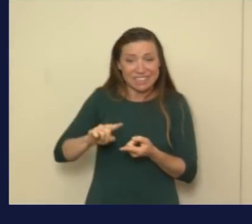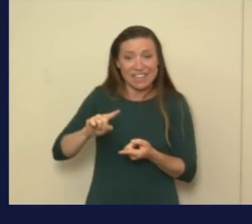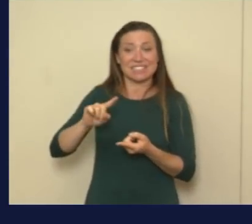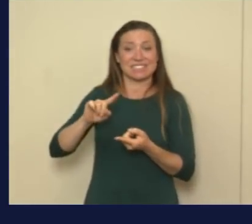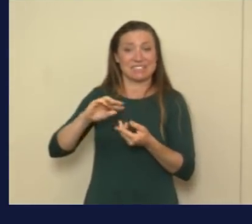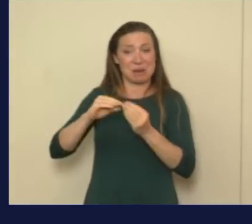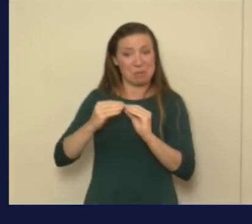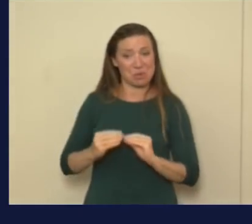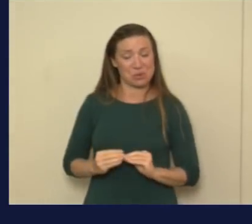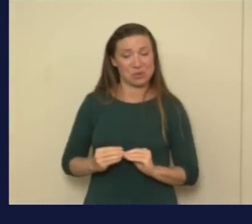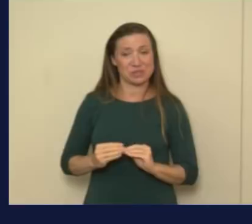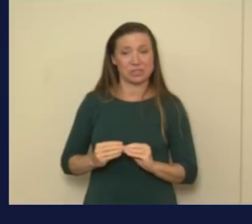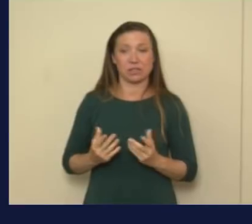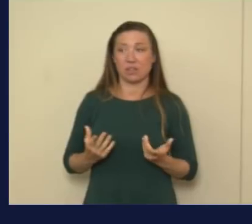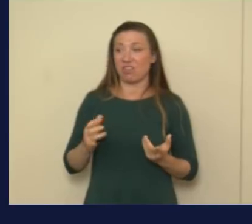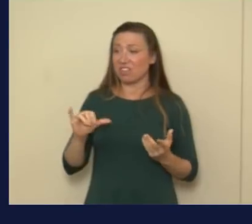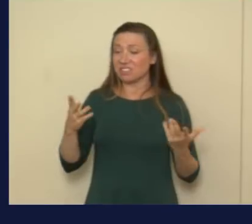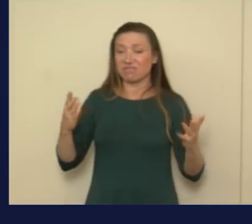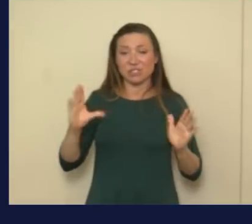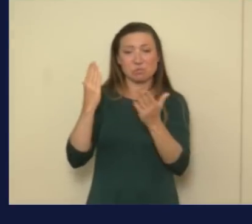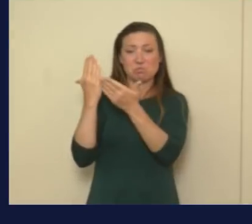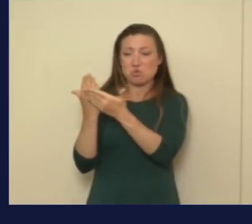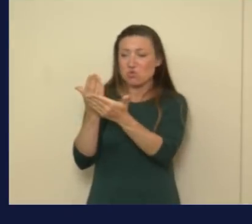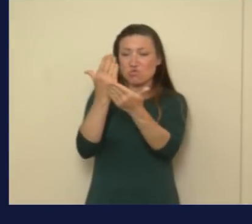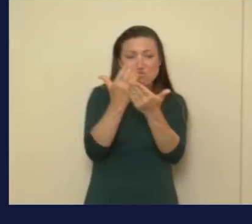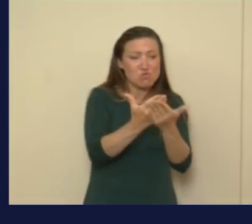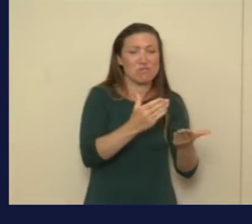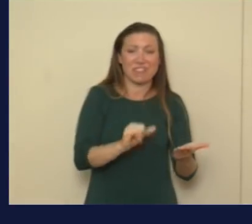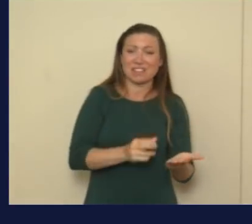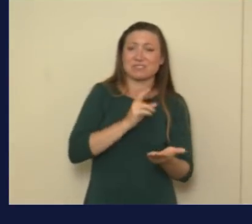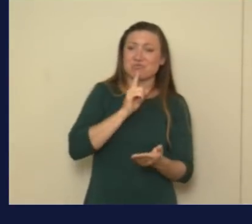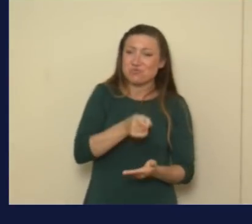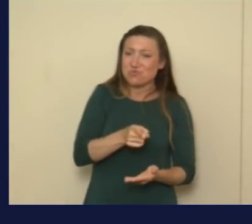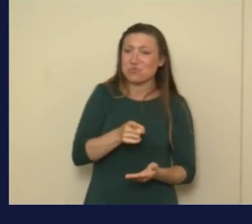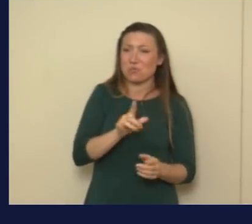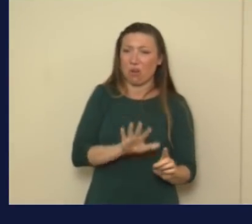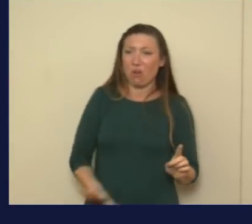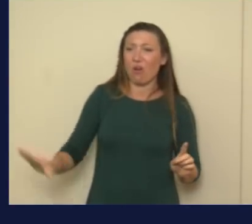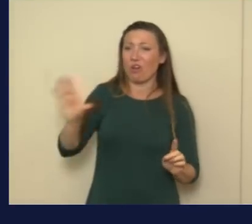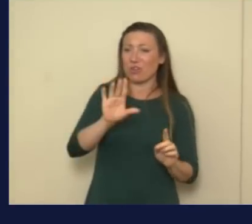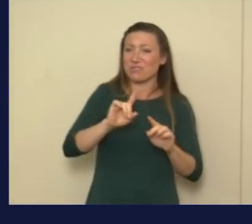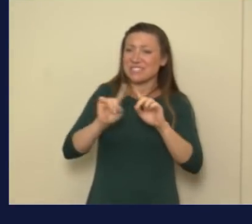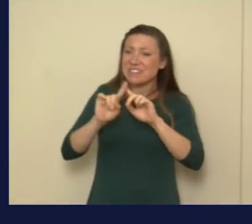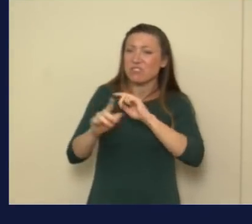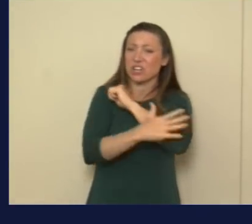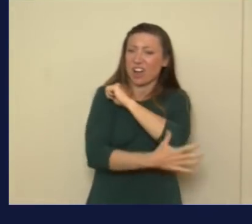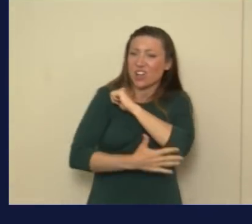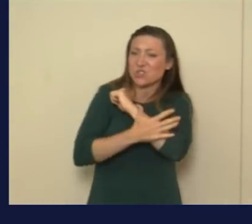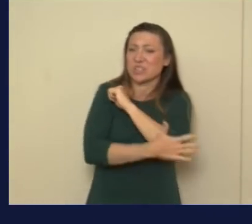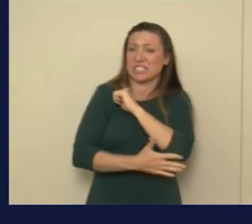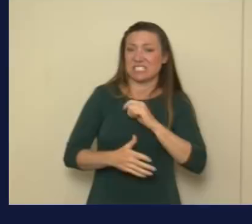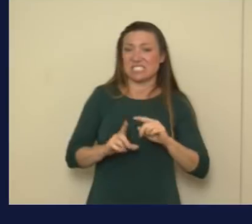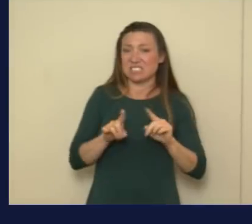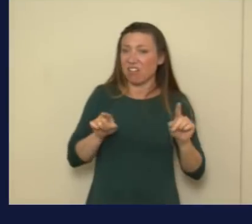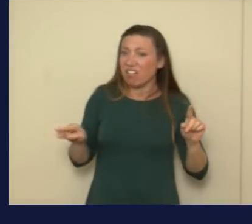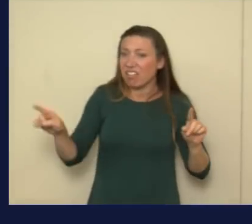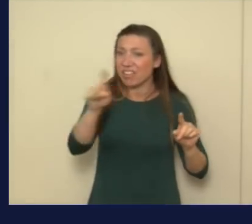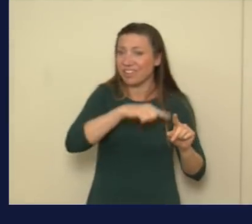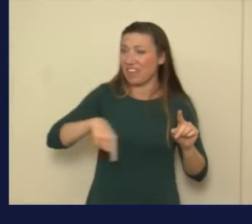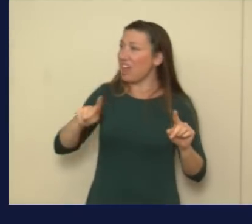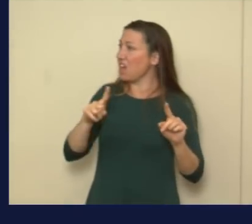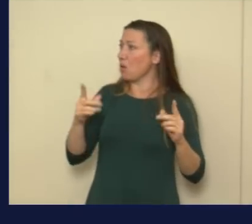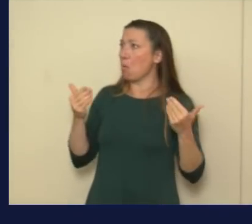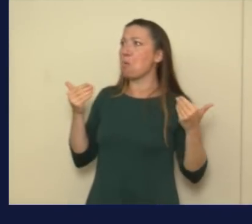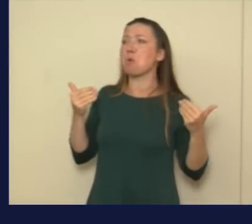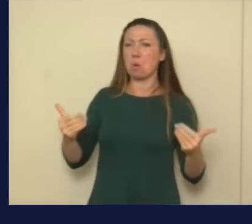be the case in all these countries and, frankly, continents around us who did exactly that. And we are refusing